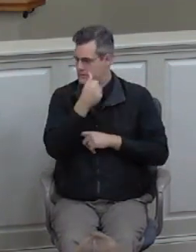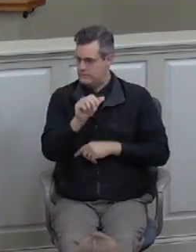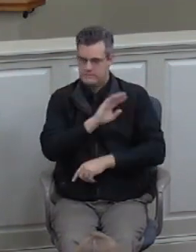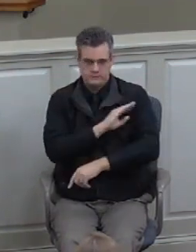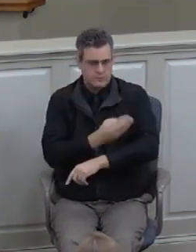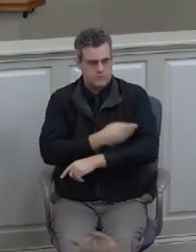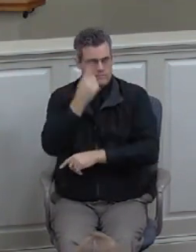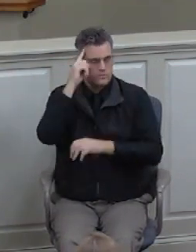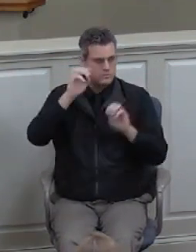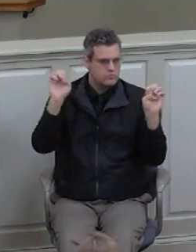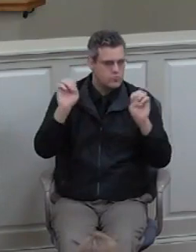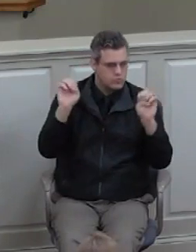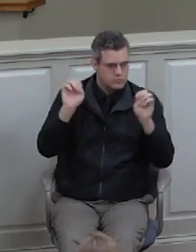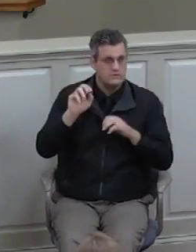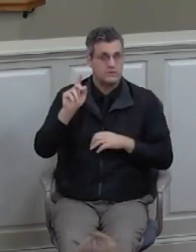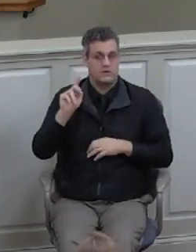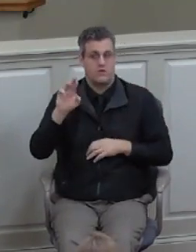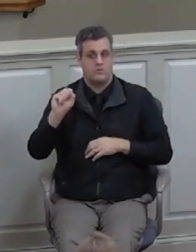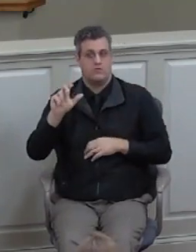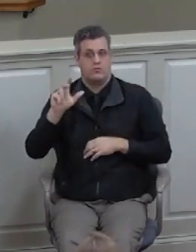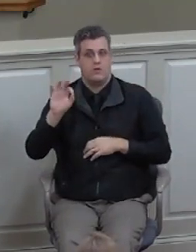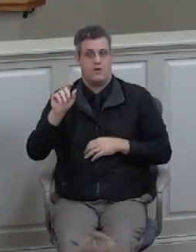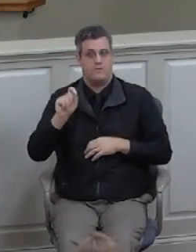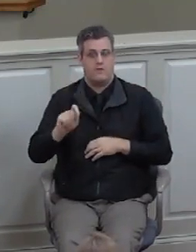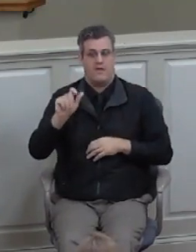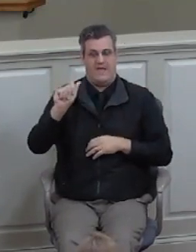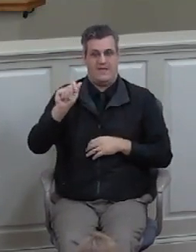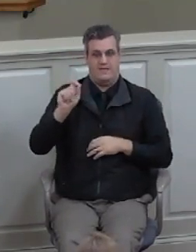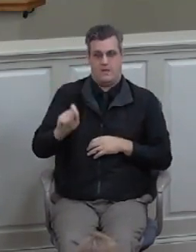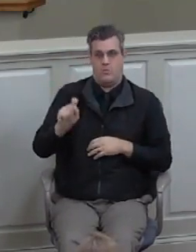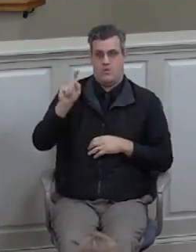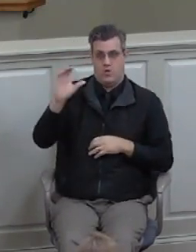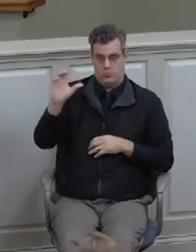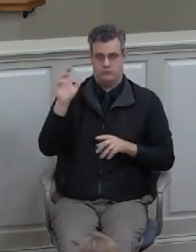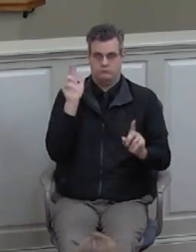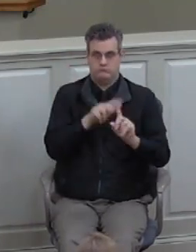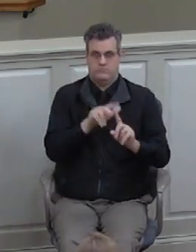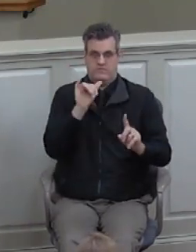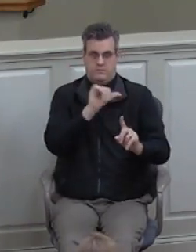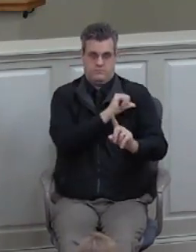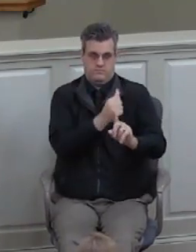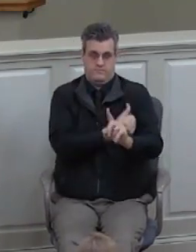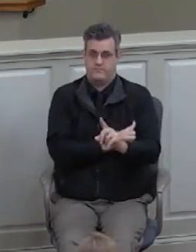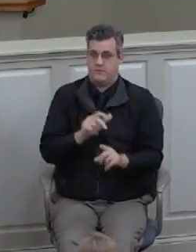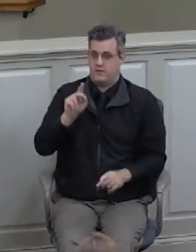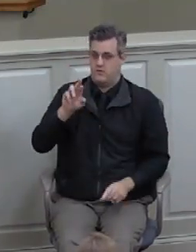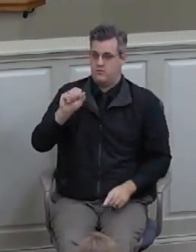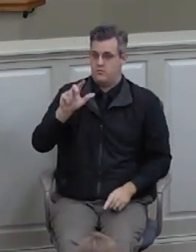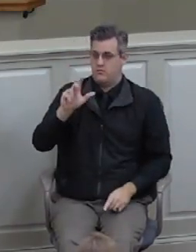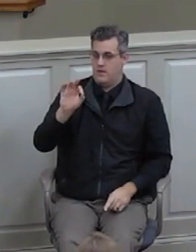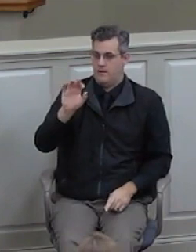powers authorized by KRS 39A.100, KRS